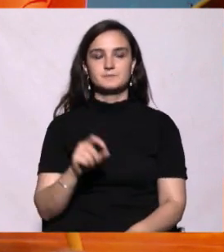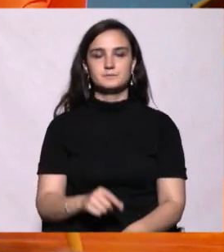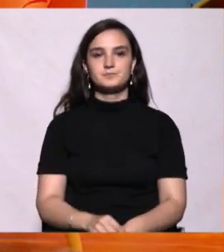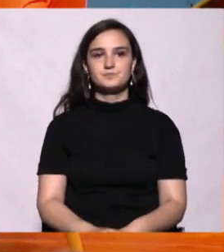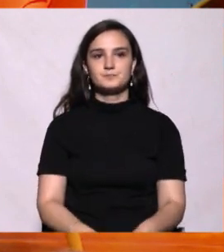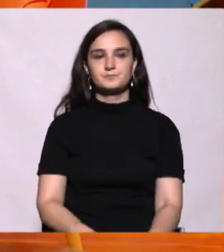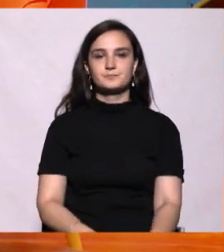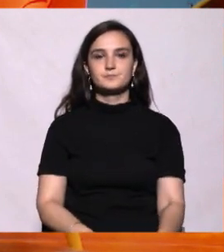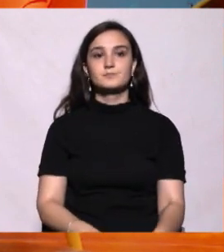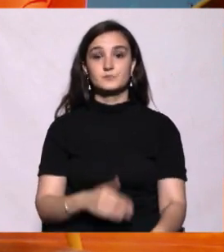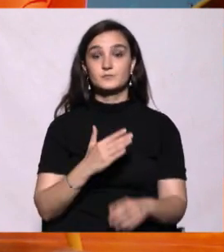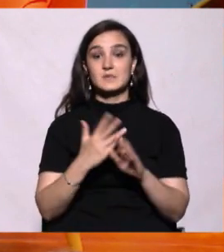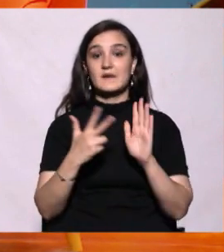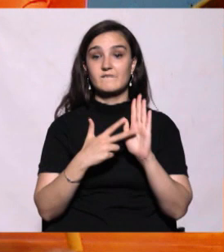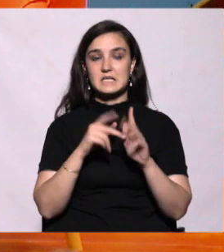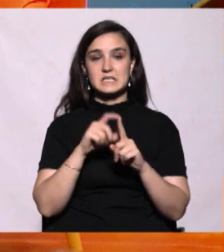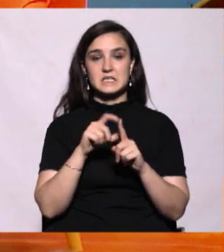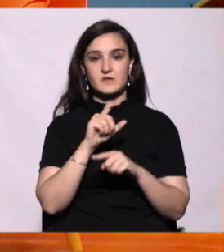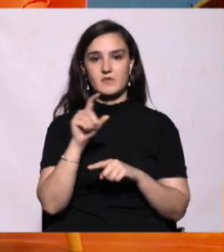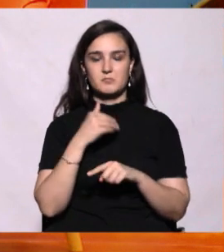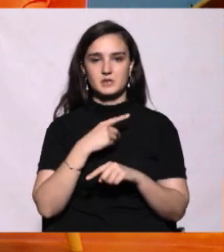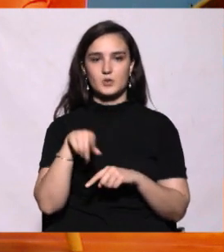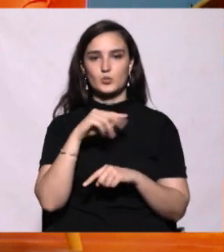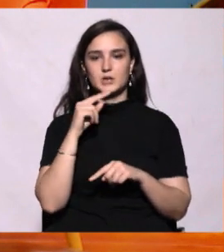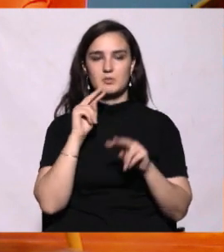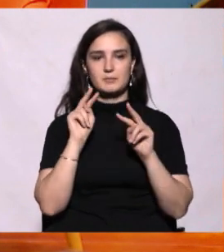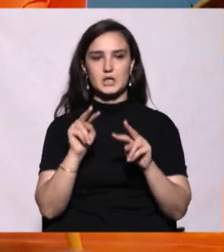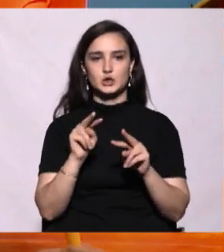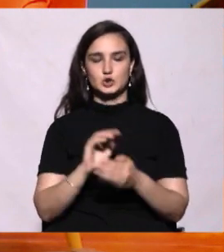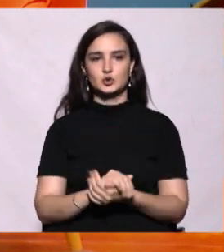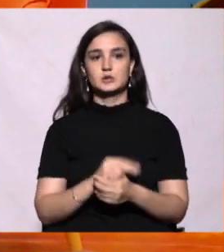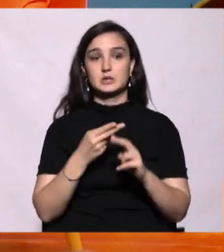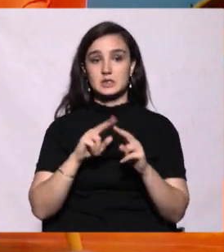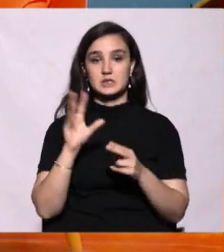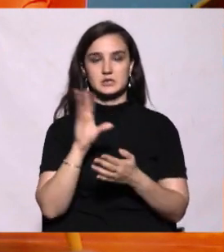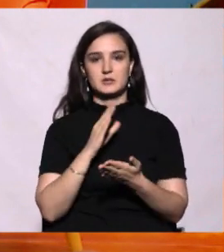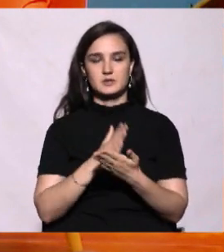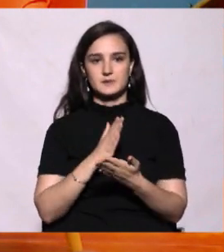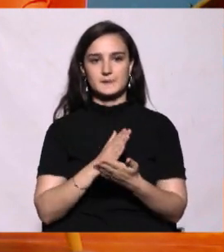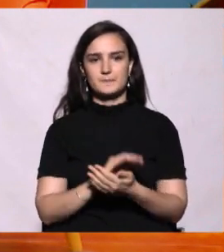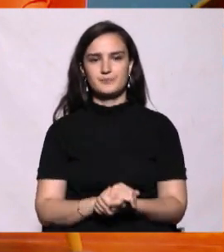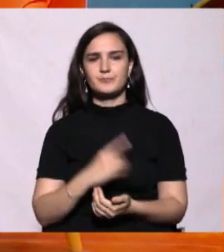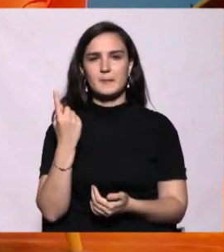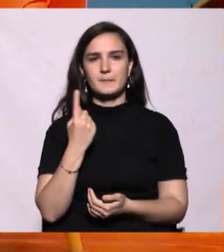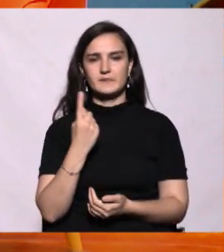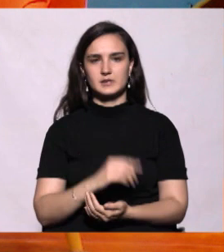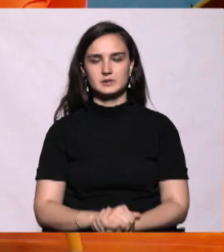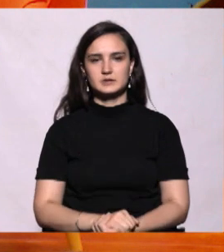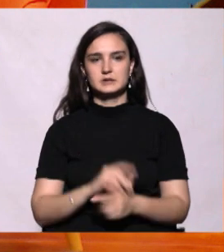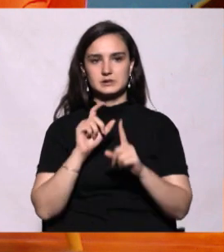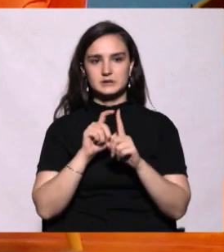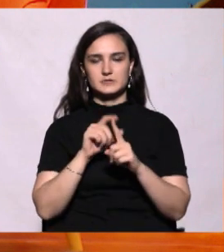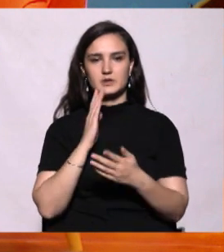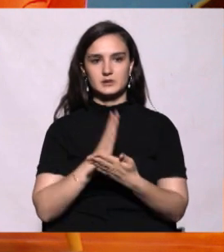have 8 words that we'd like you to focus on. And these are they. Our first